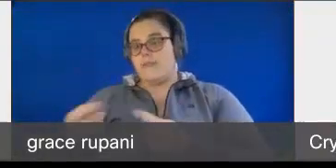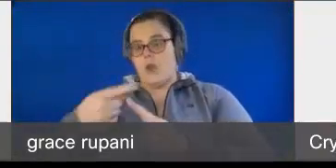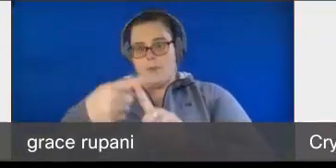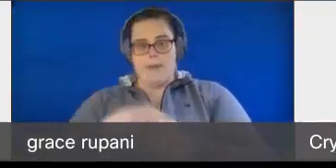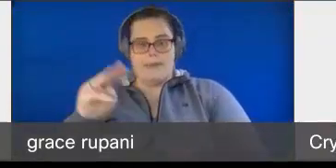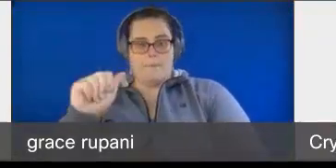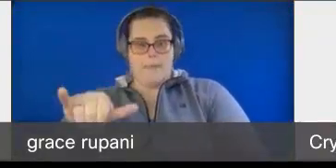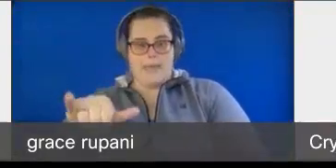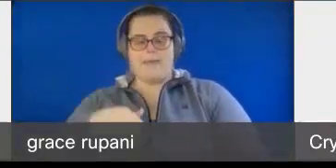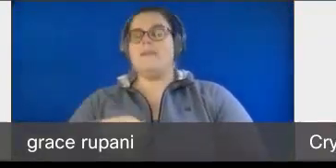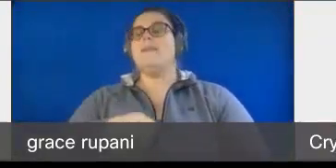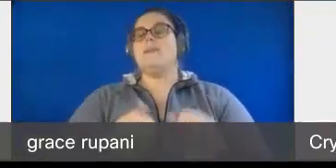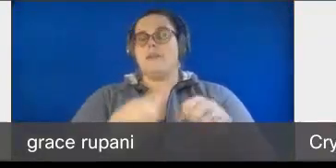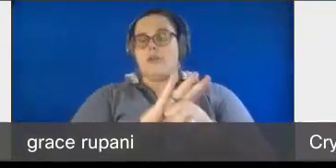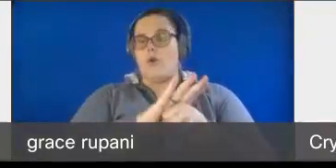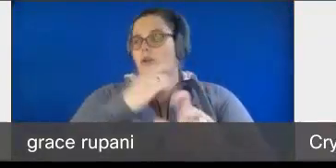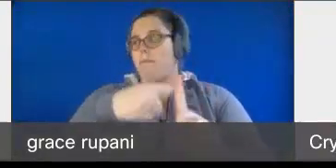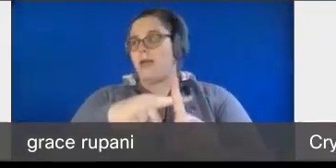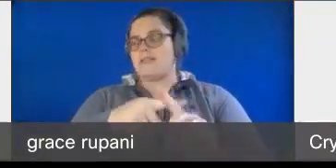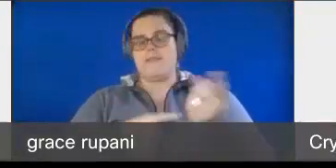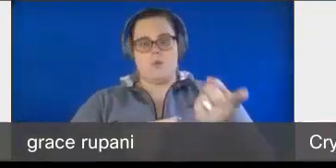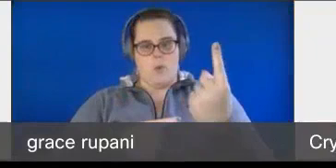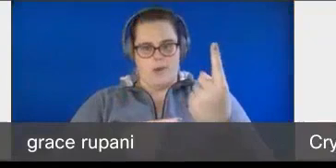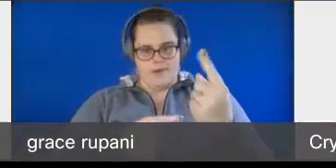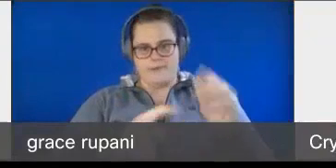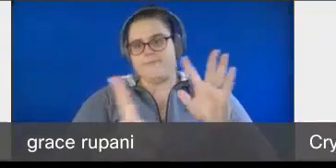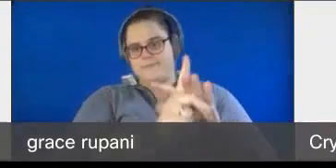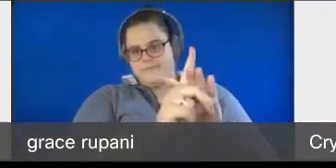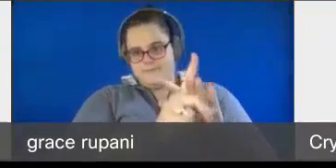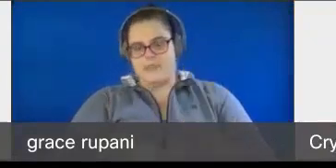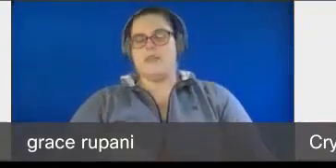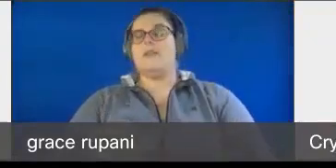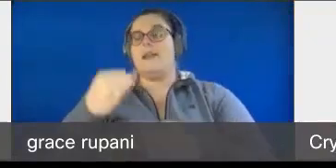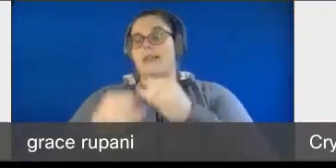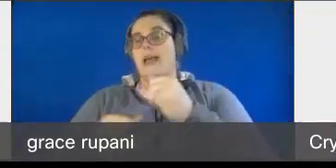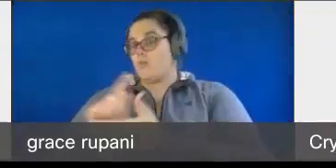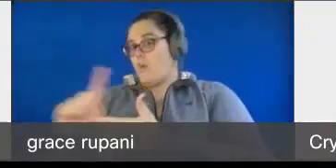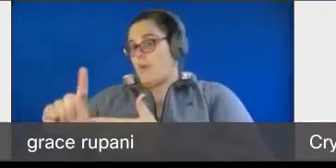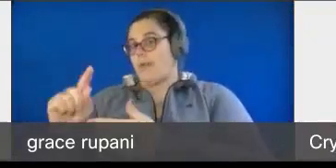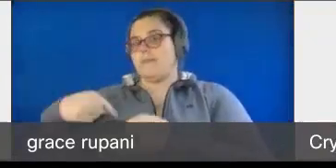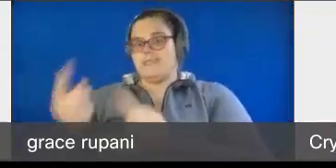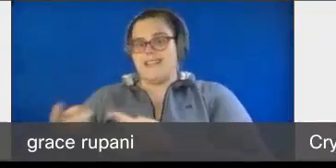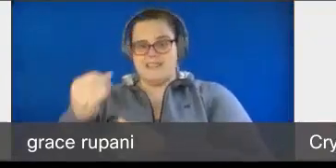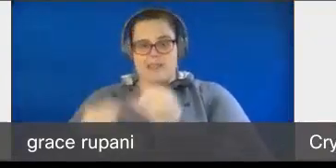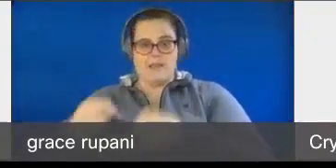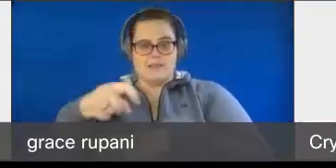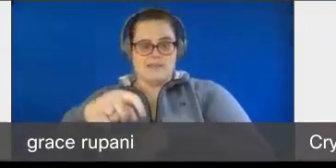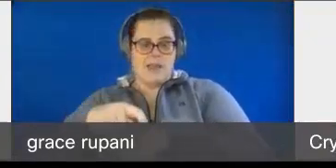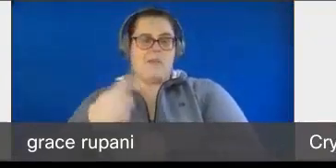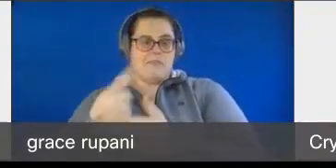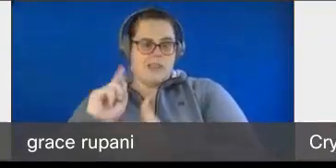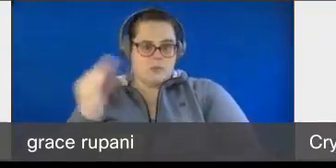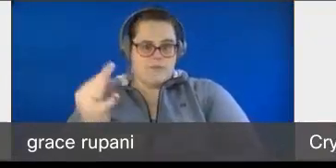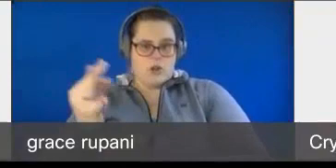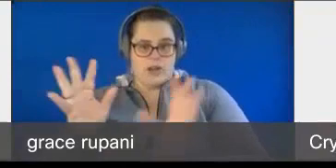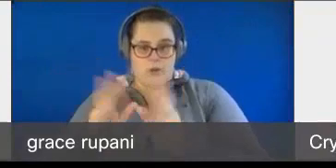COVID positive amongst the people that we support. There have been none in the last week since we've had our last call last Friday, and